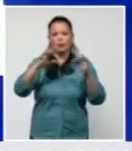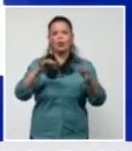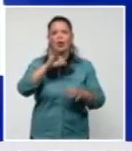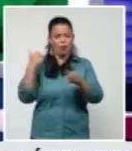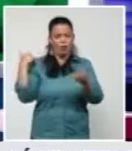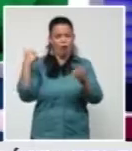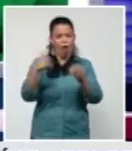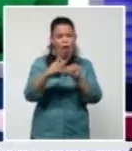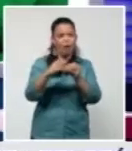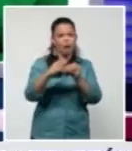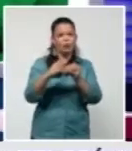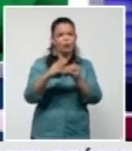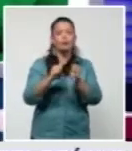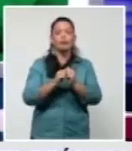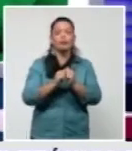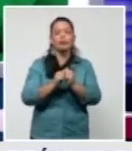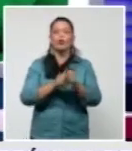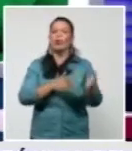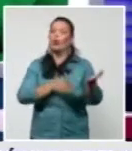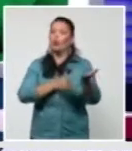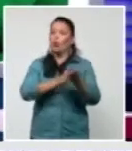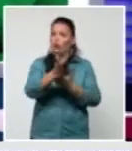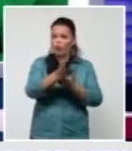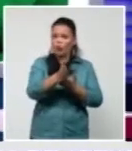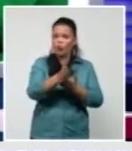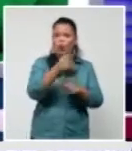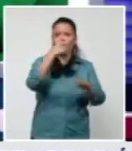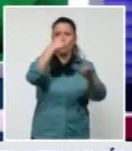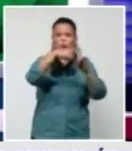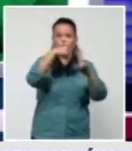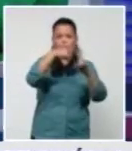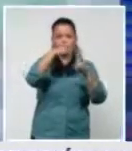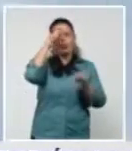5th. To summarize, of the